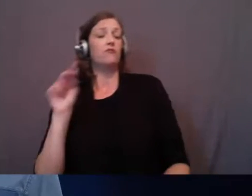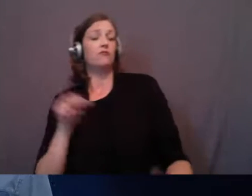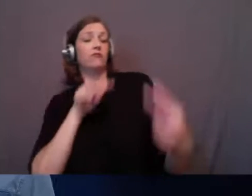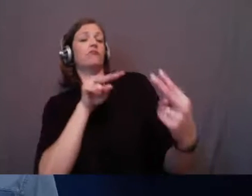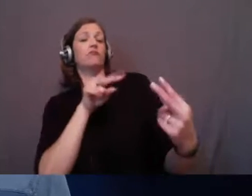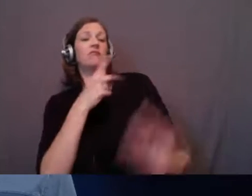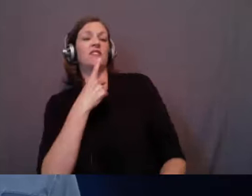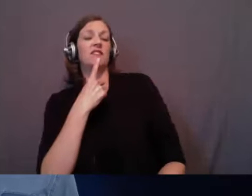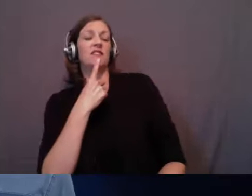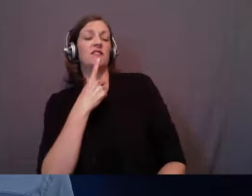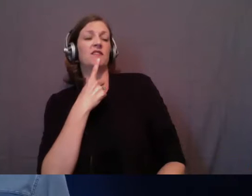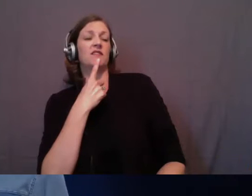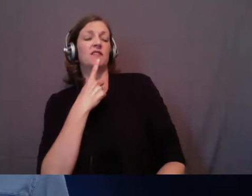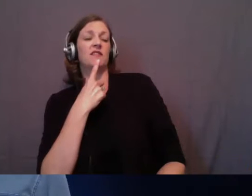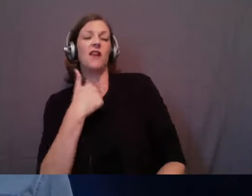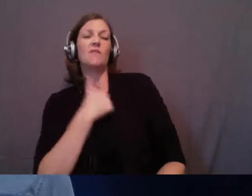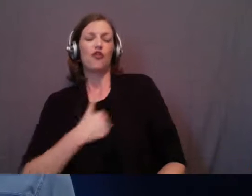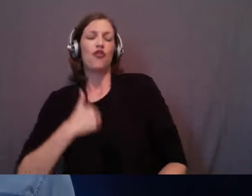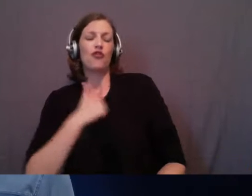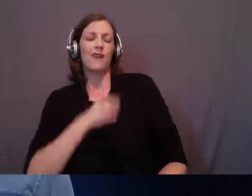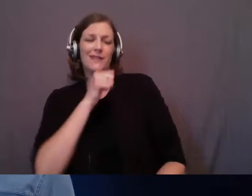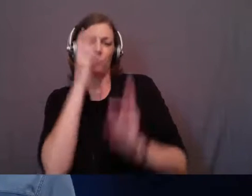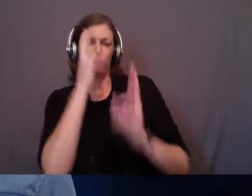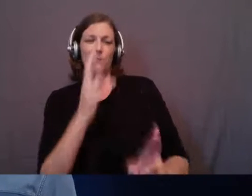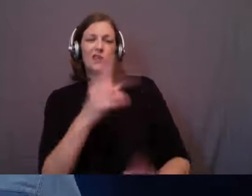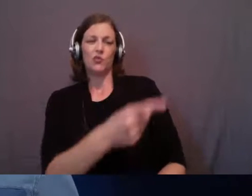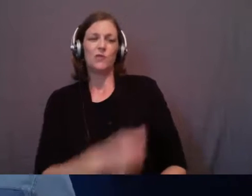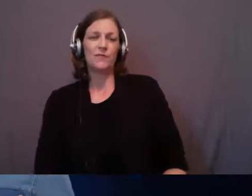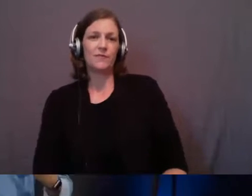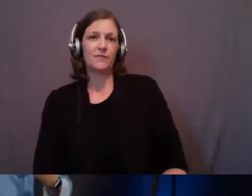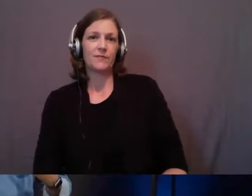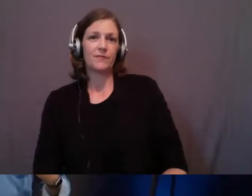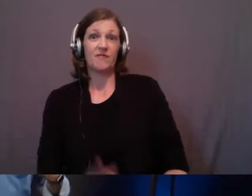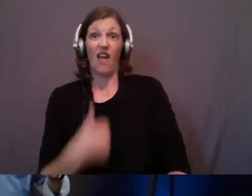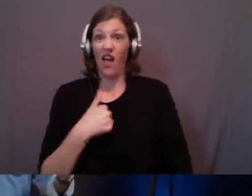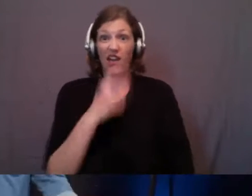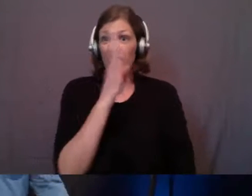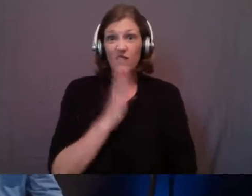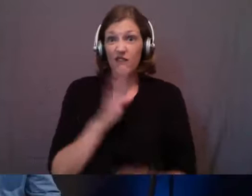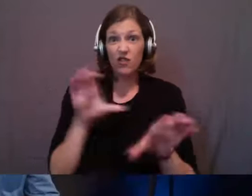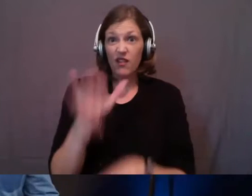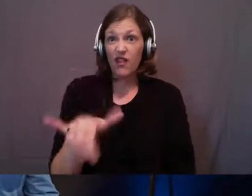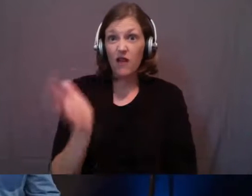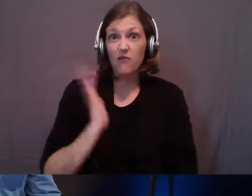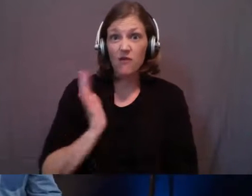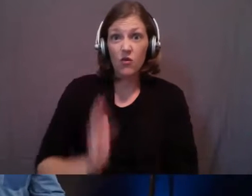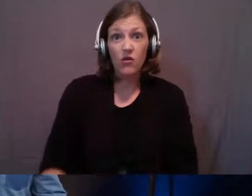I am so sorry for the way I disrespected you. I had never done that to anybody.